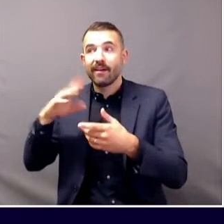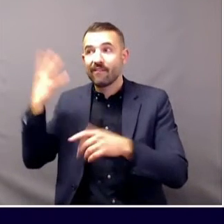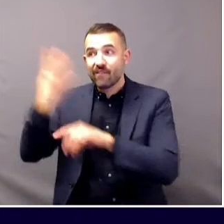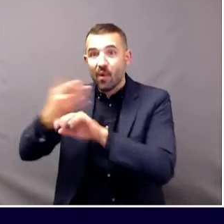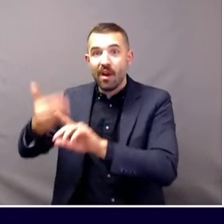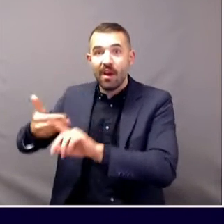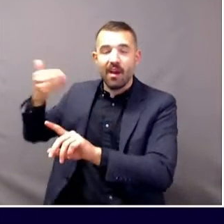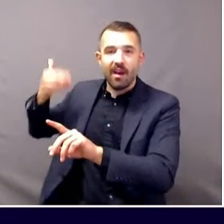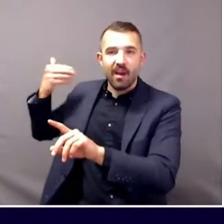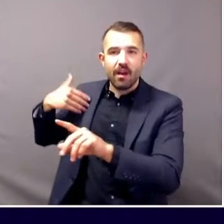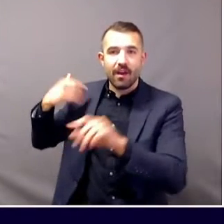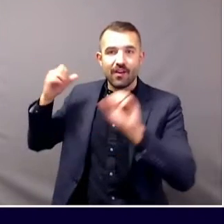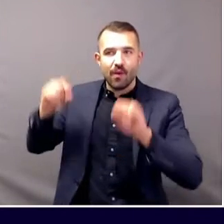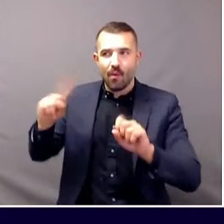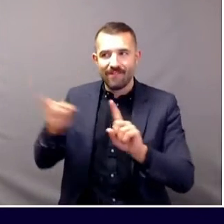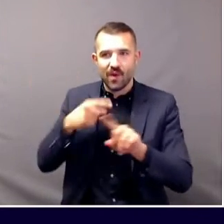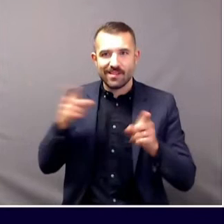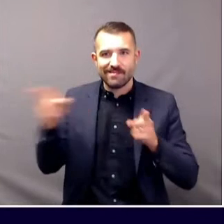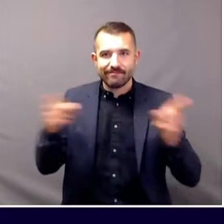a lot of the transmission.